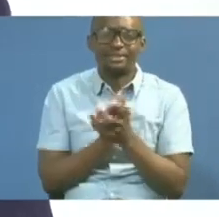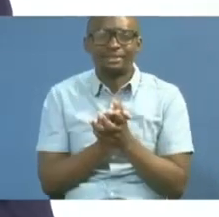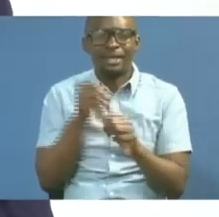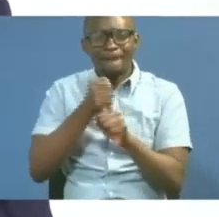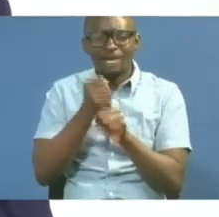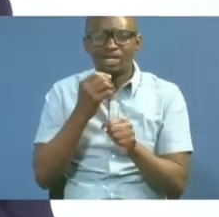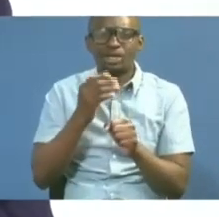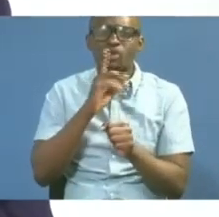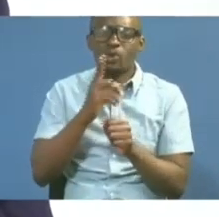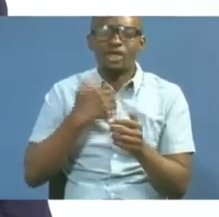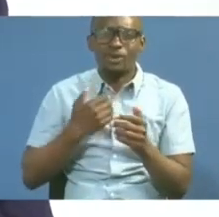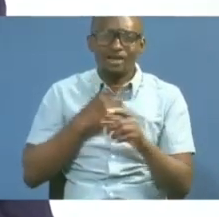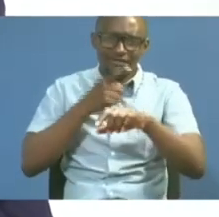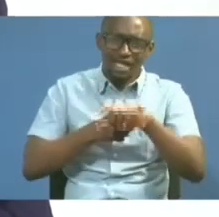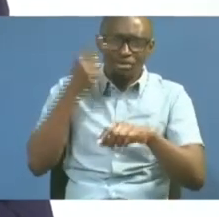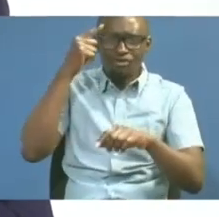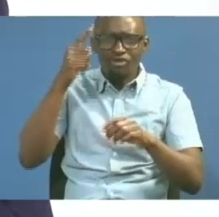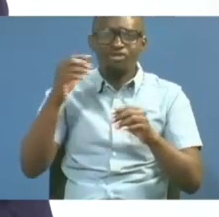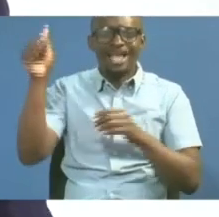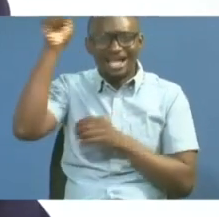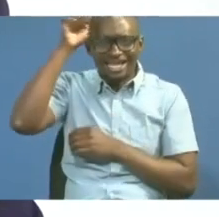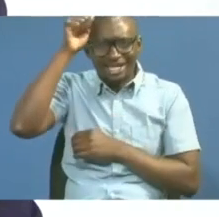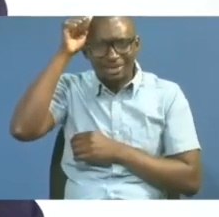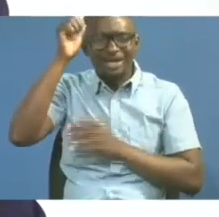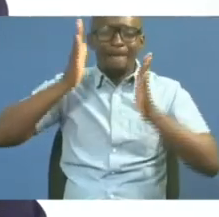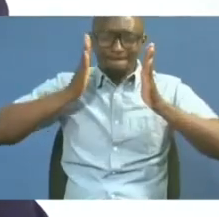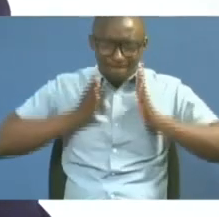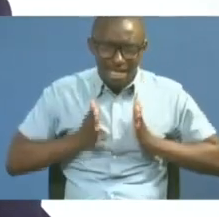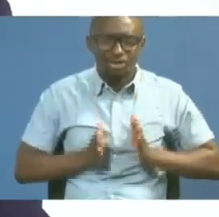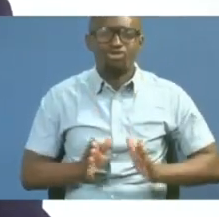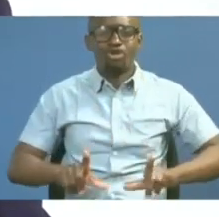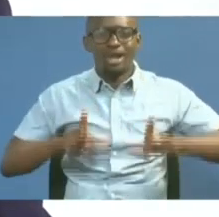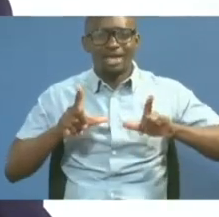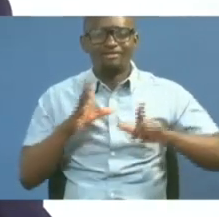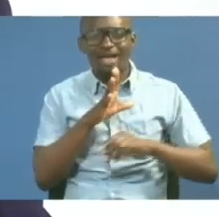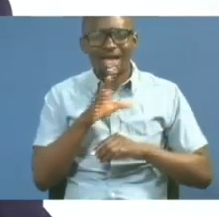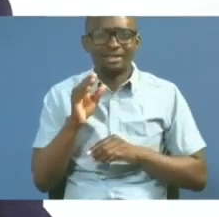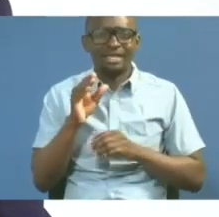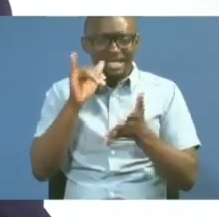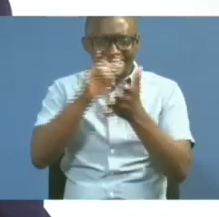have time both for academics, both for your personal life, both